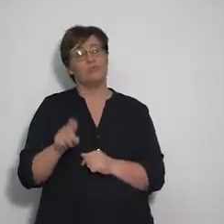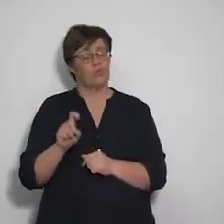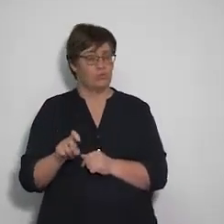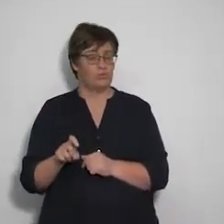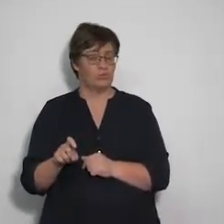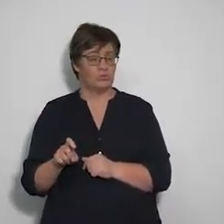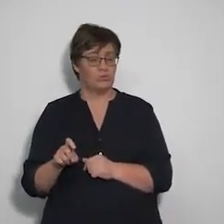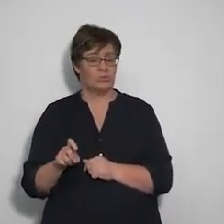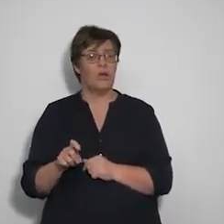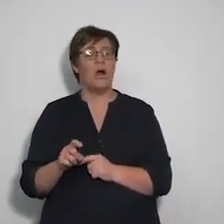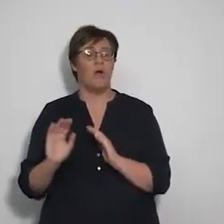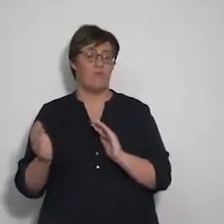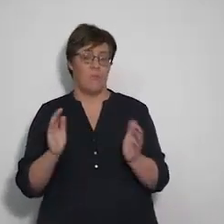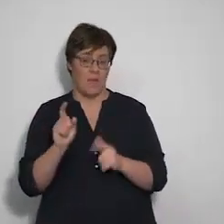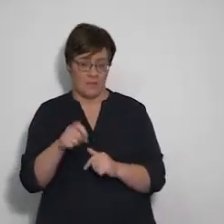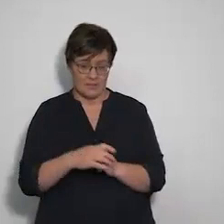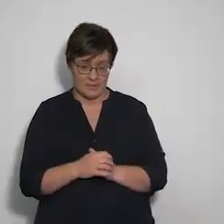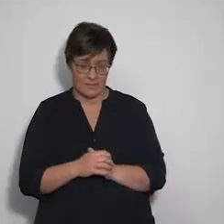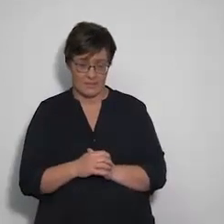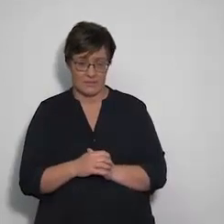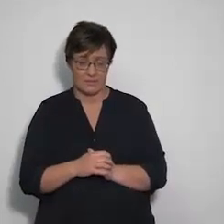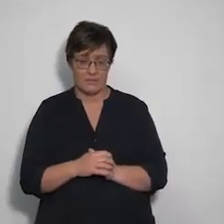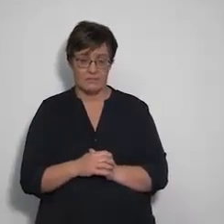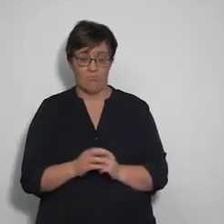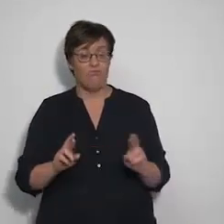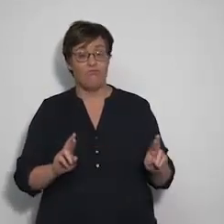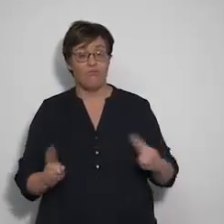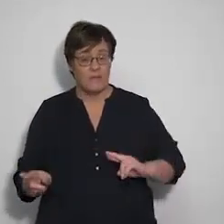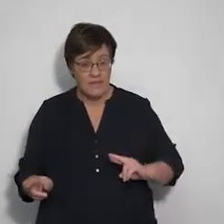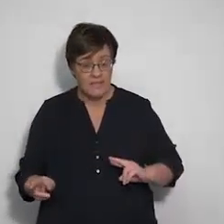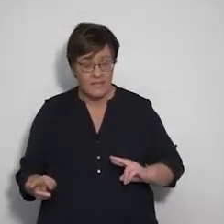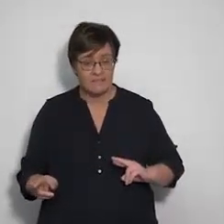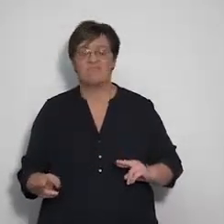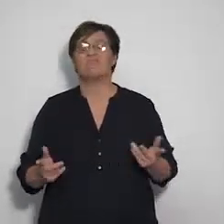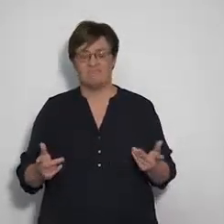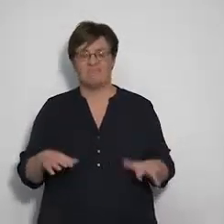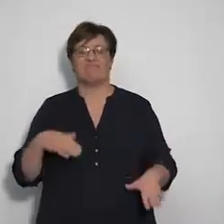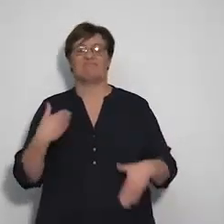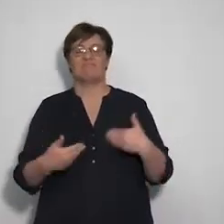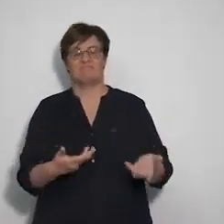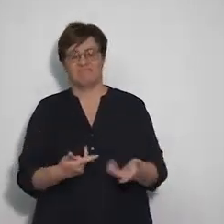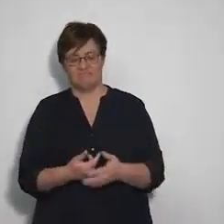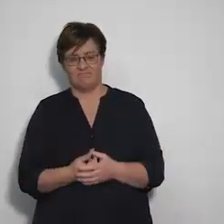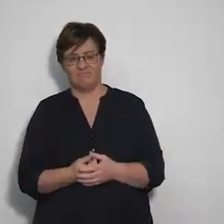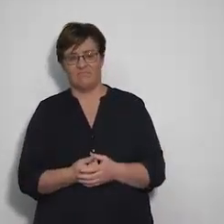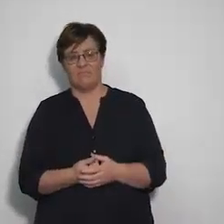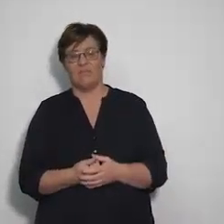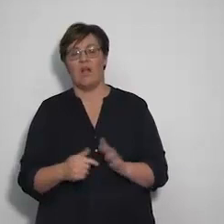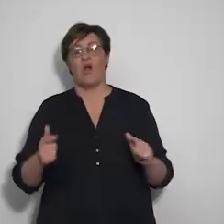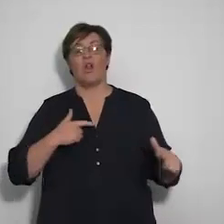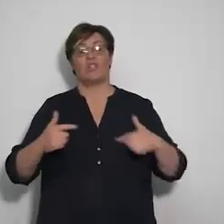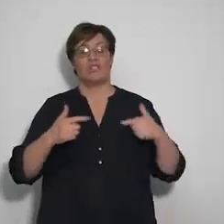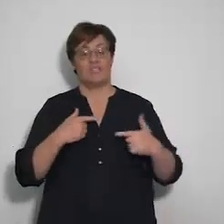that you should be able to compare. So if you're ready, let's move on then